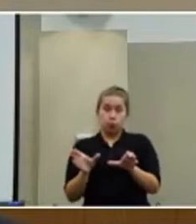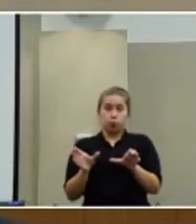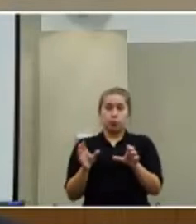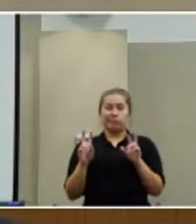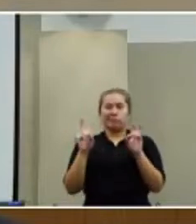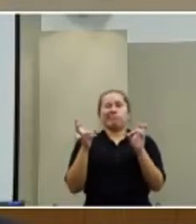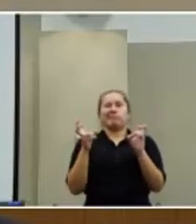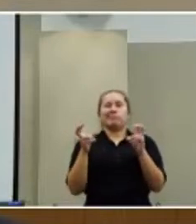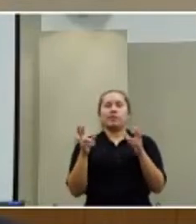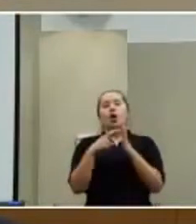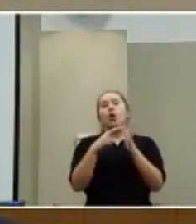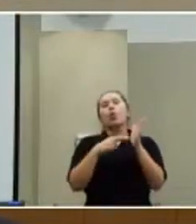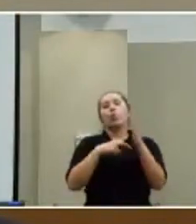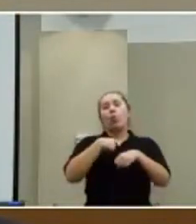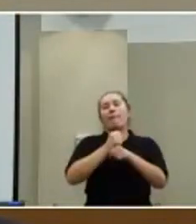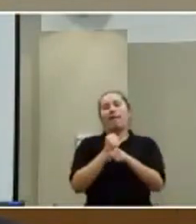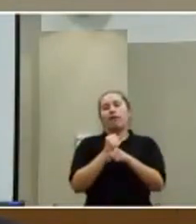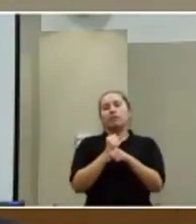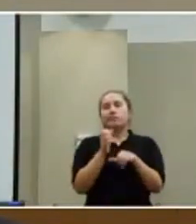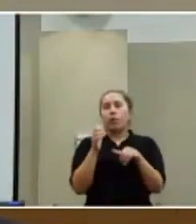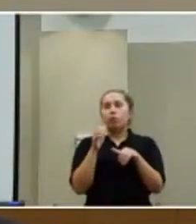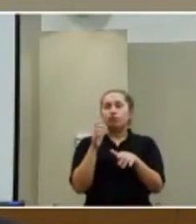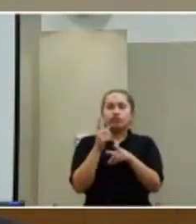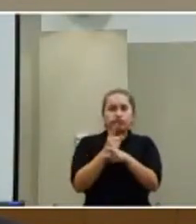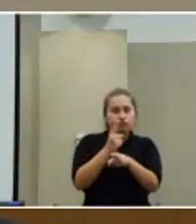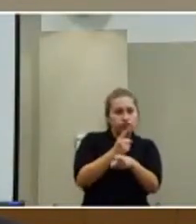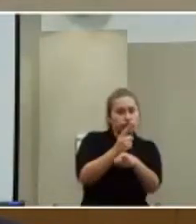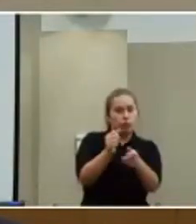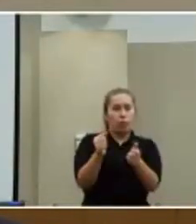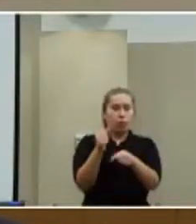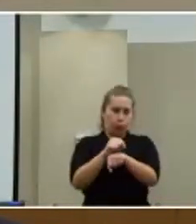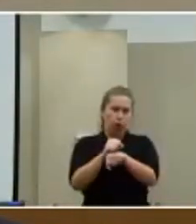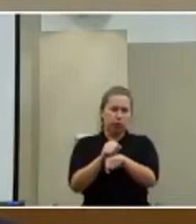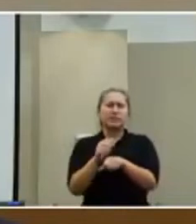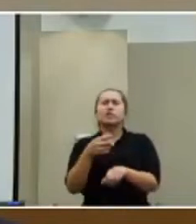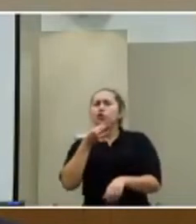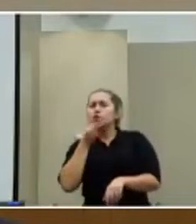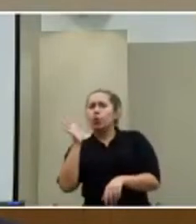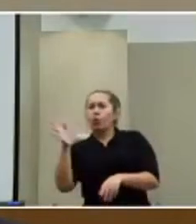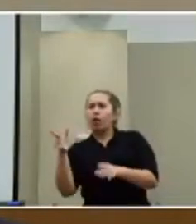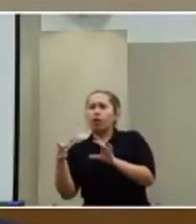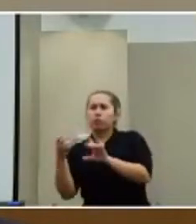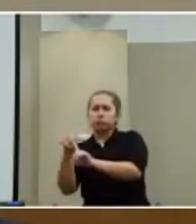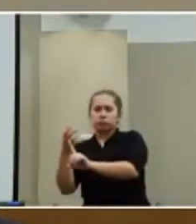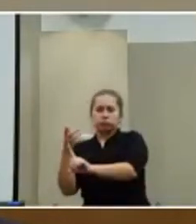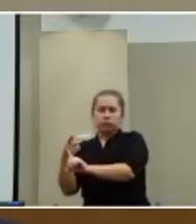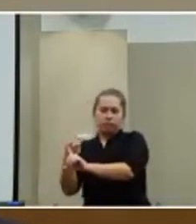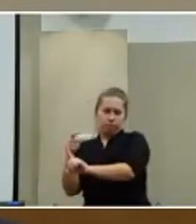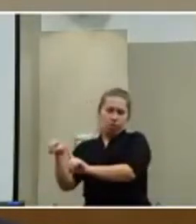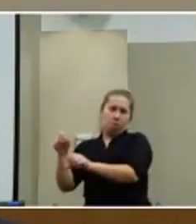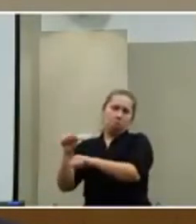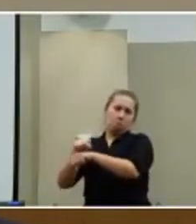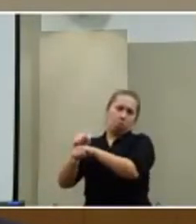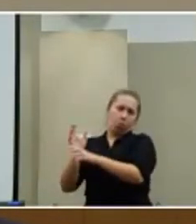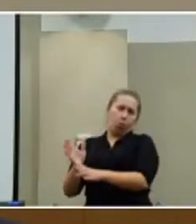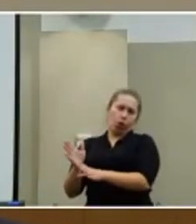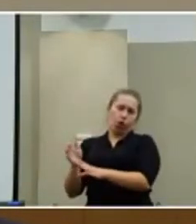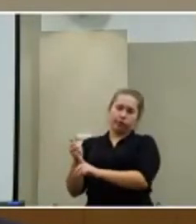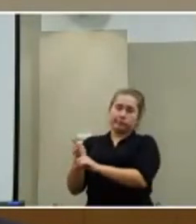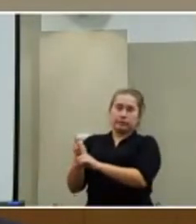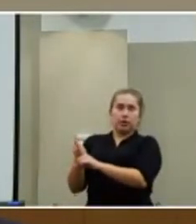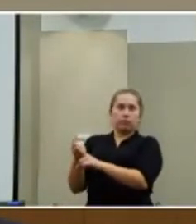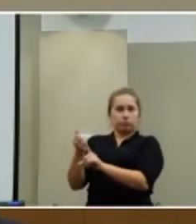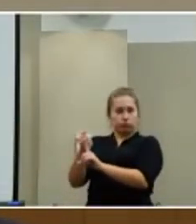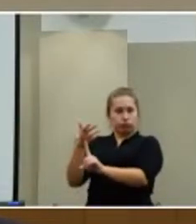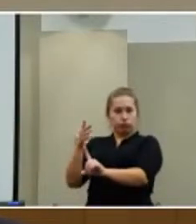we call rulemaking, so regulatory work, which you'll be hearing soon from my colleague, General Counsel Chris Kaczynski, what rules we are engaged in right